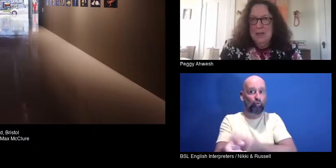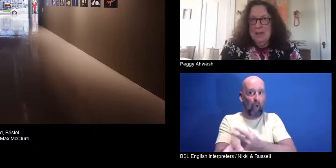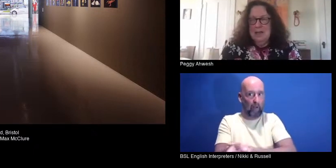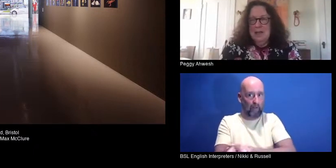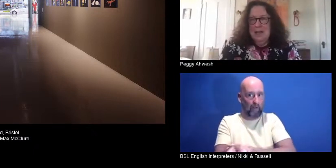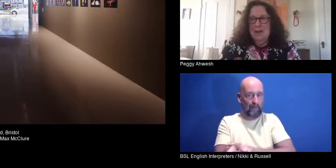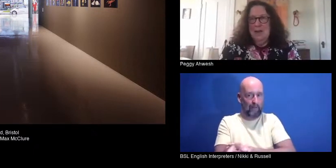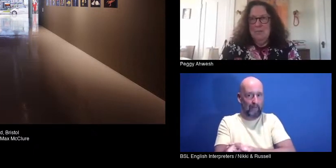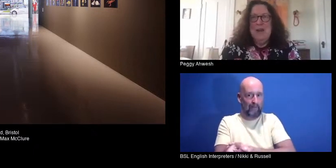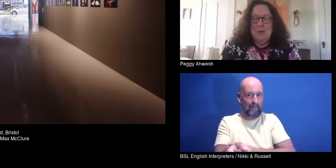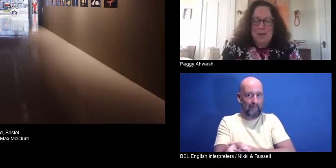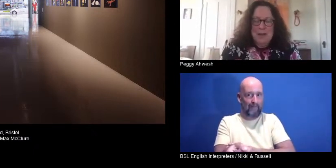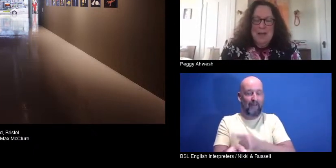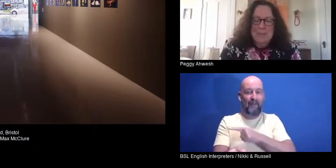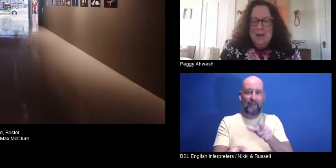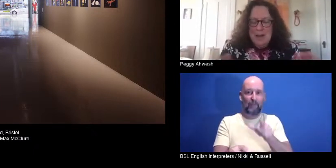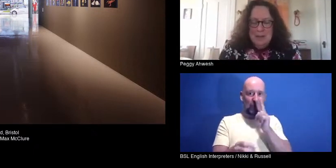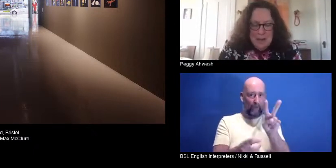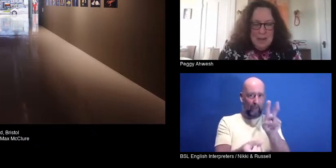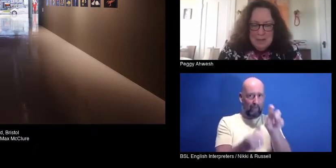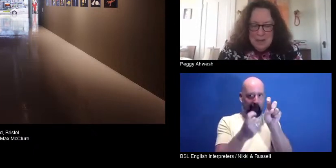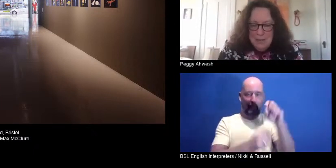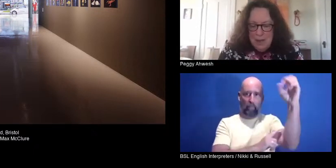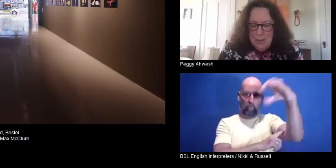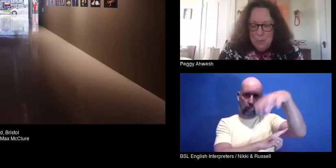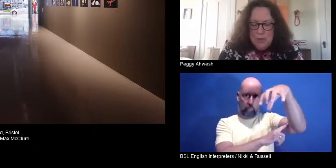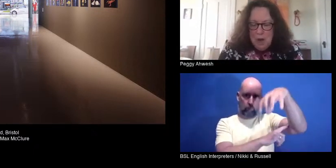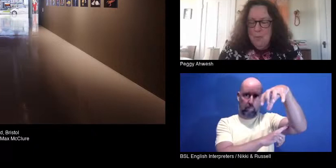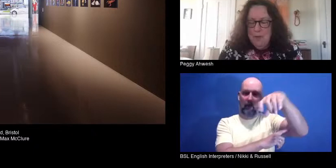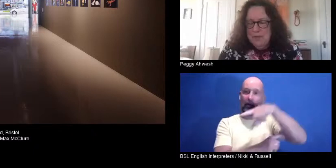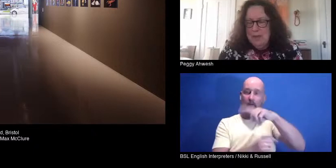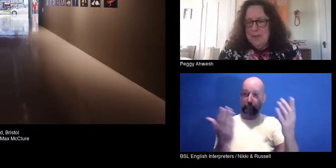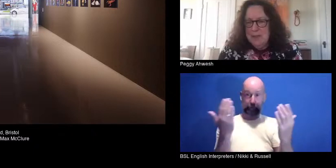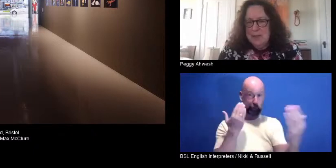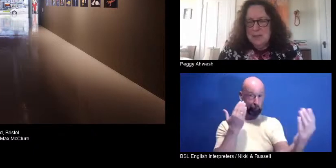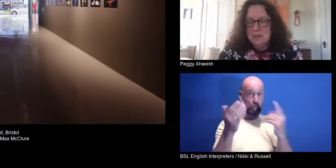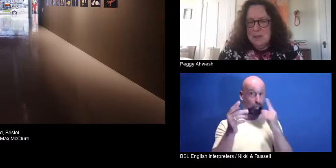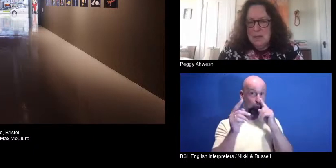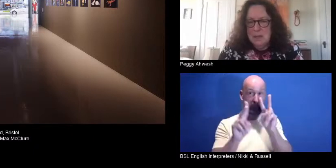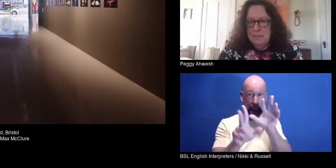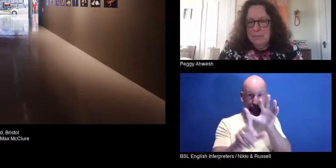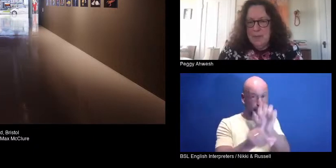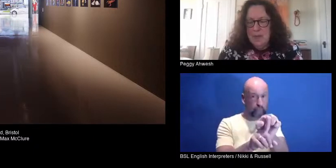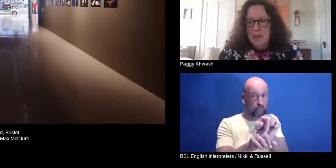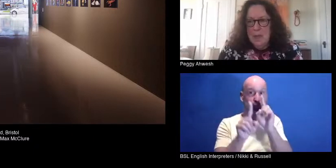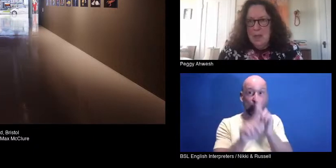should be, you know, unreadable. But I thought we'll start with something that's